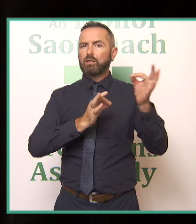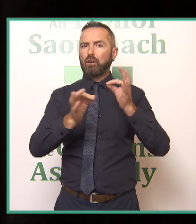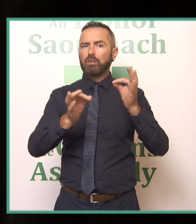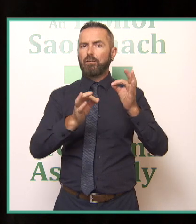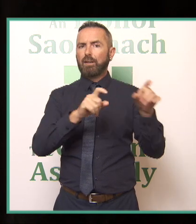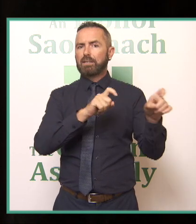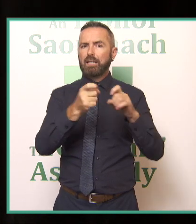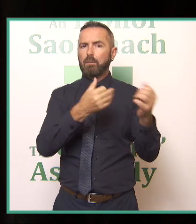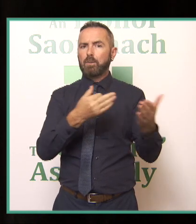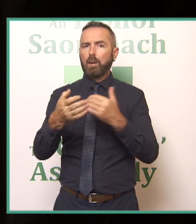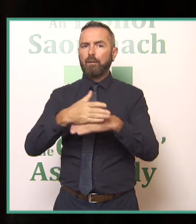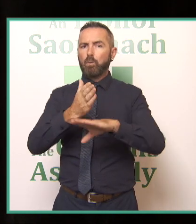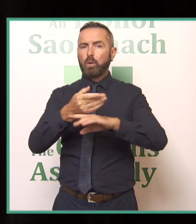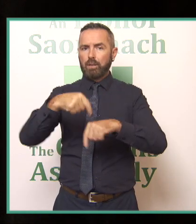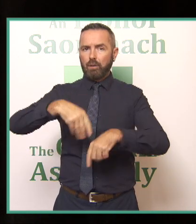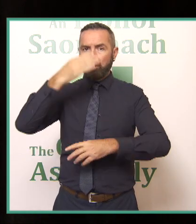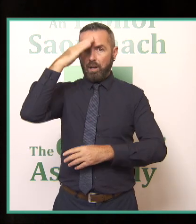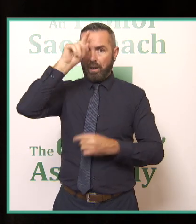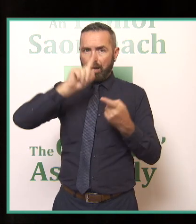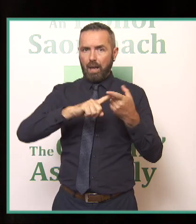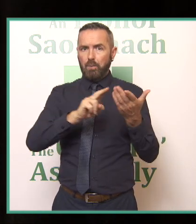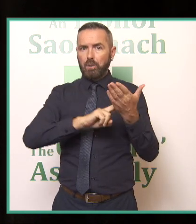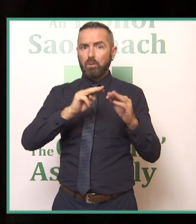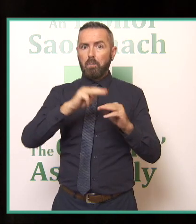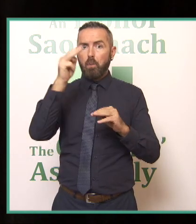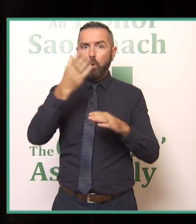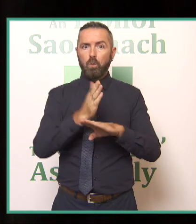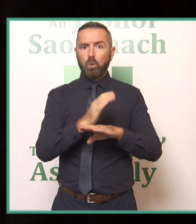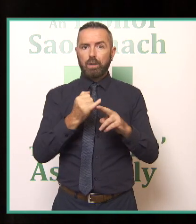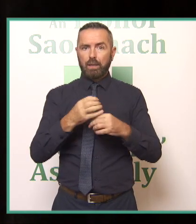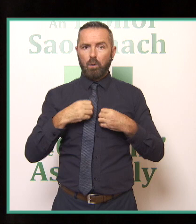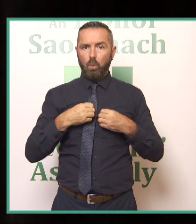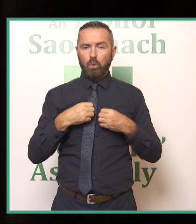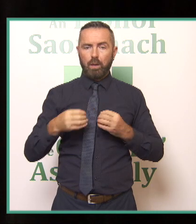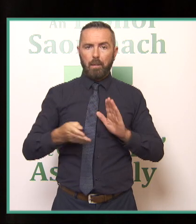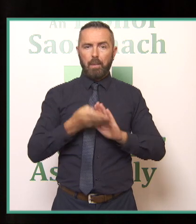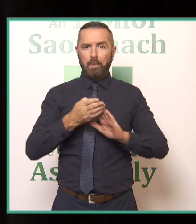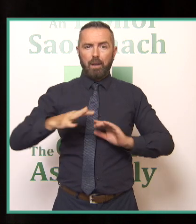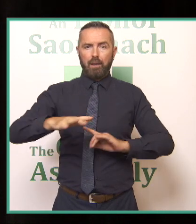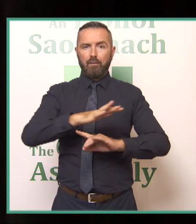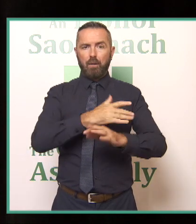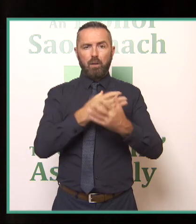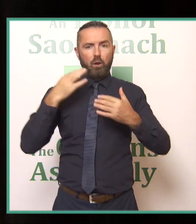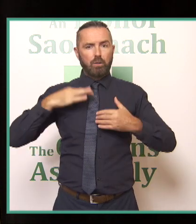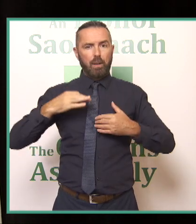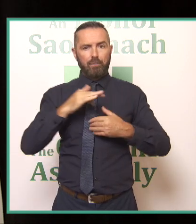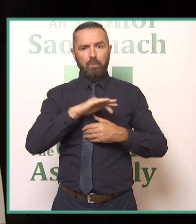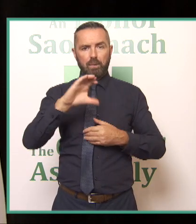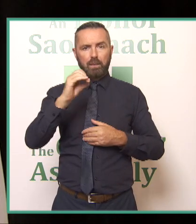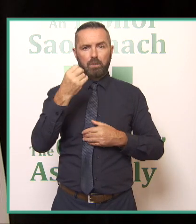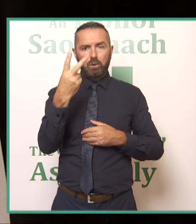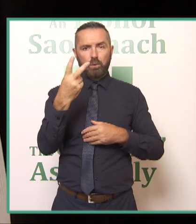sustainable supply of timber in Ireland and that we use more wood in our built environment that has so many benefits from a carbon point of